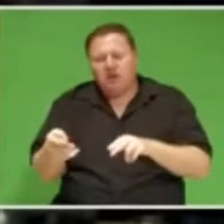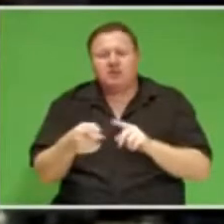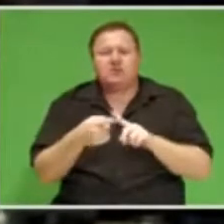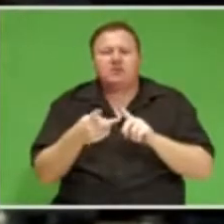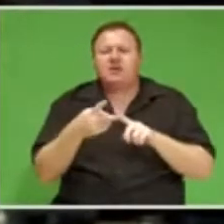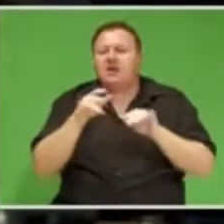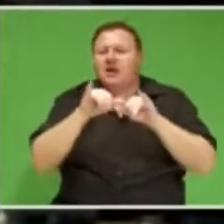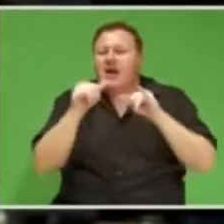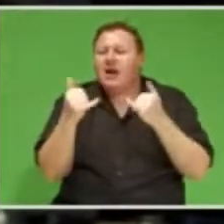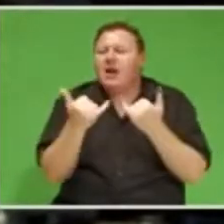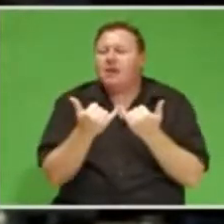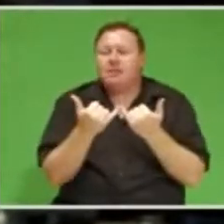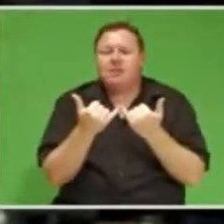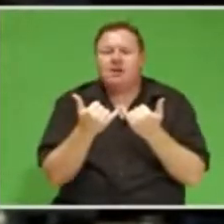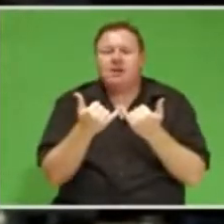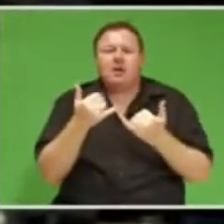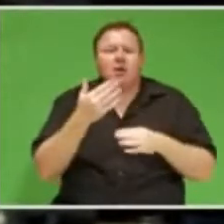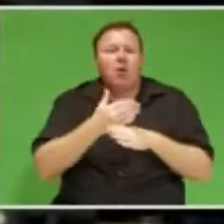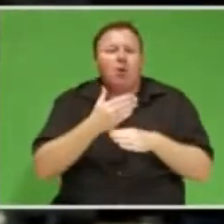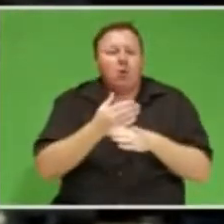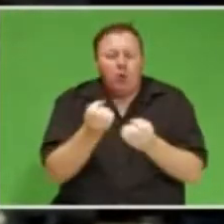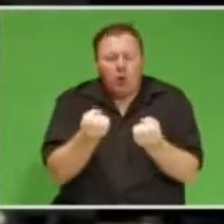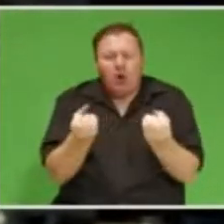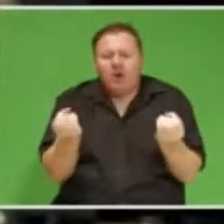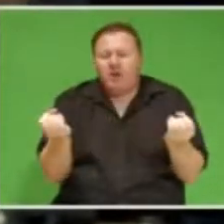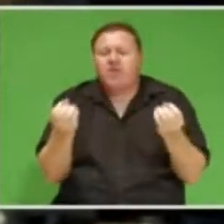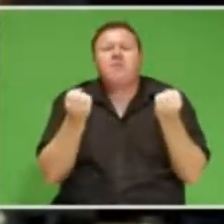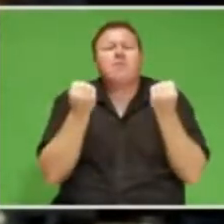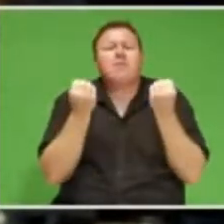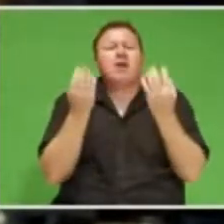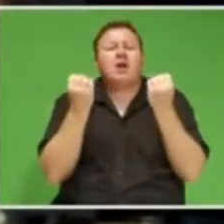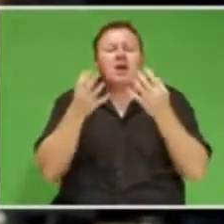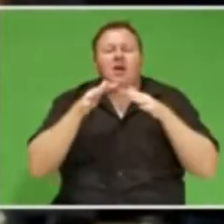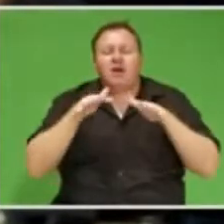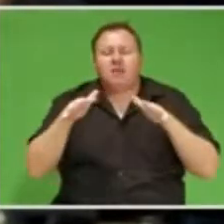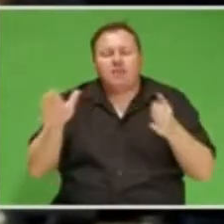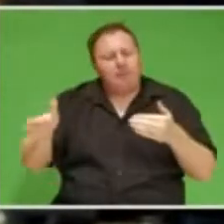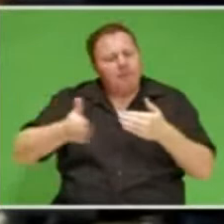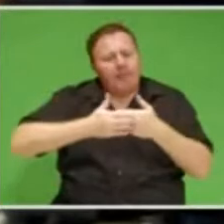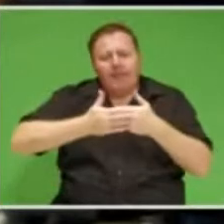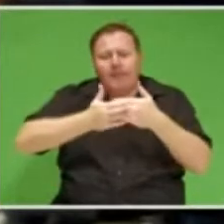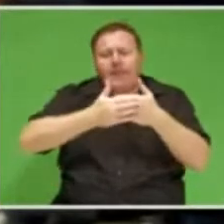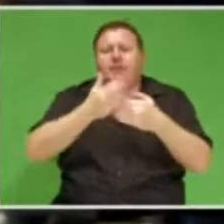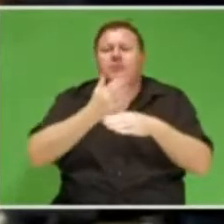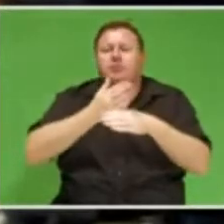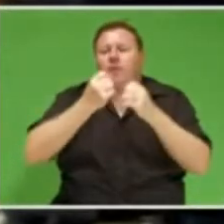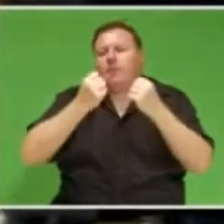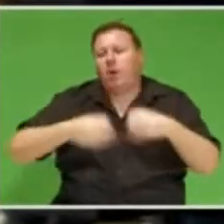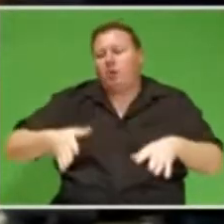Companies that employ many of our people closed, and jobs were lost.